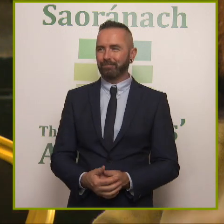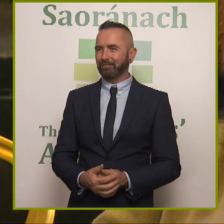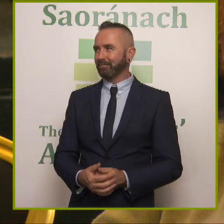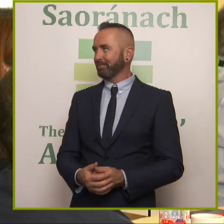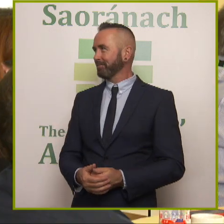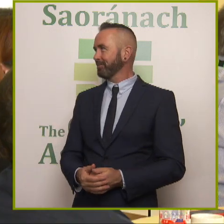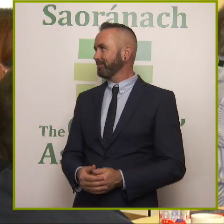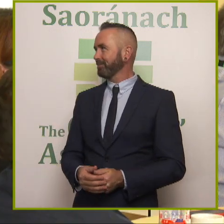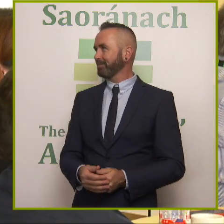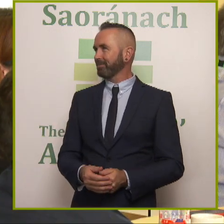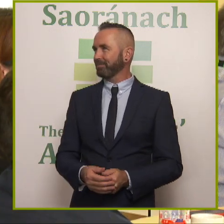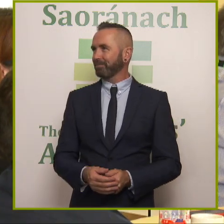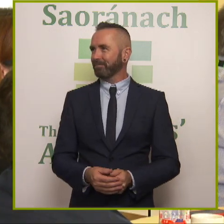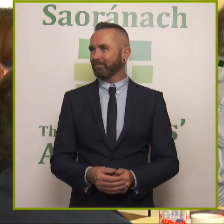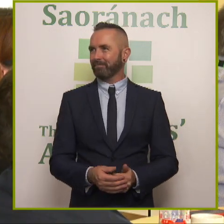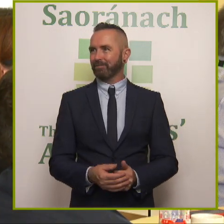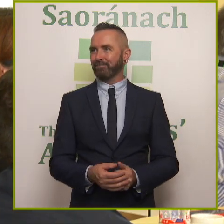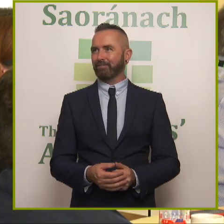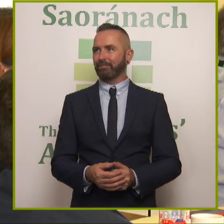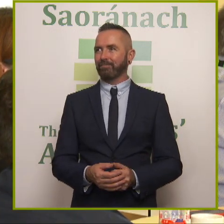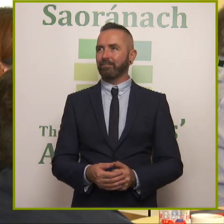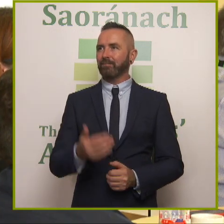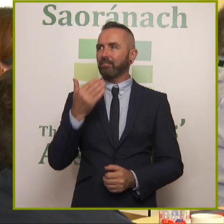Thanks, David. Louise?